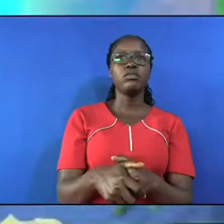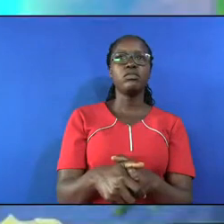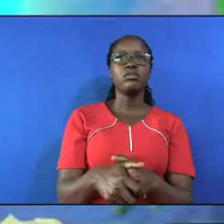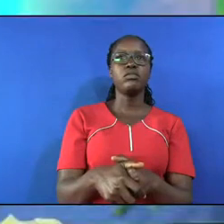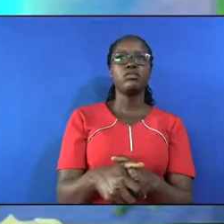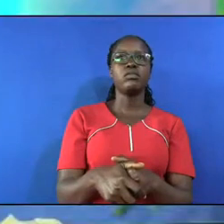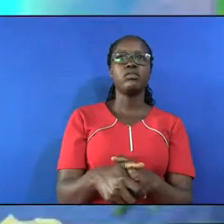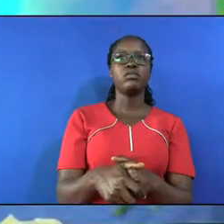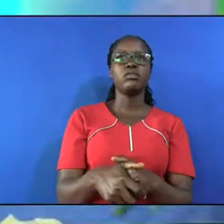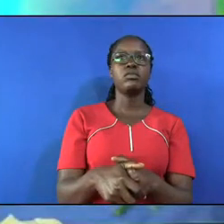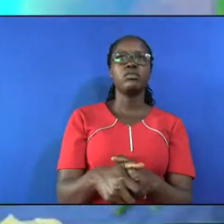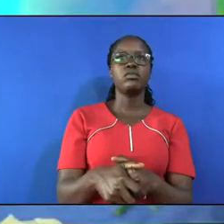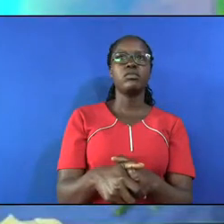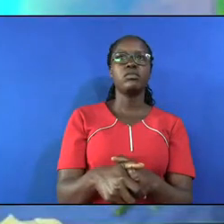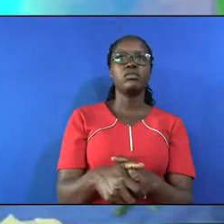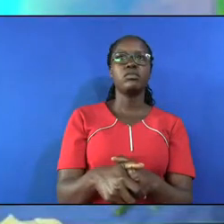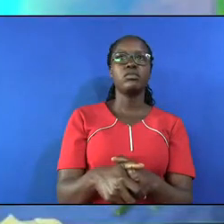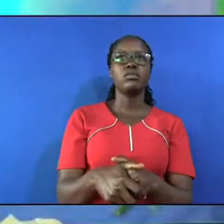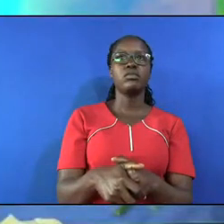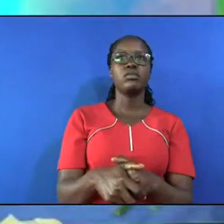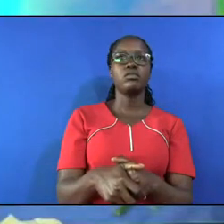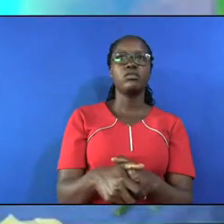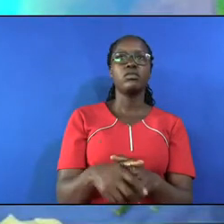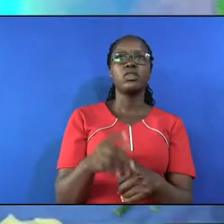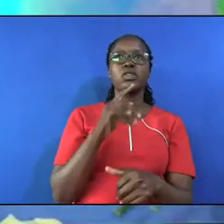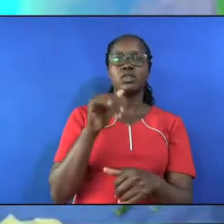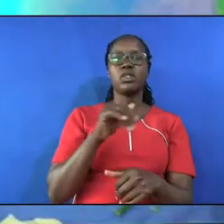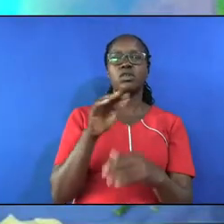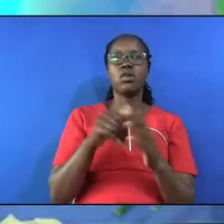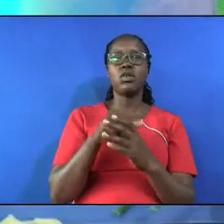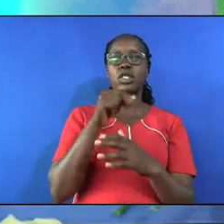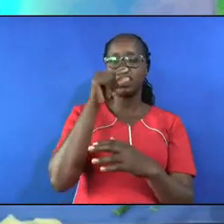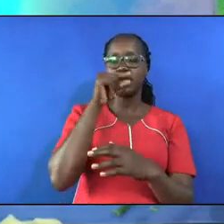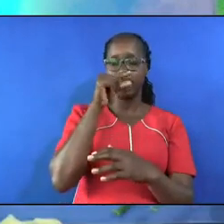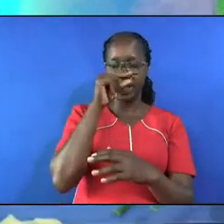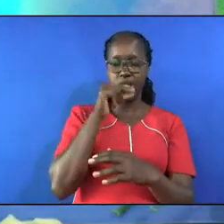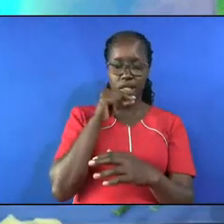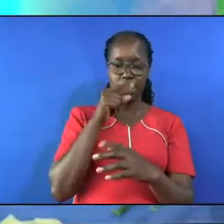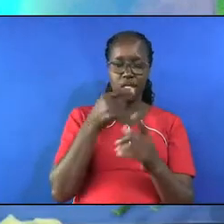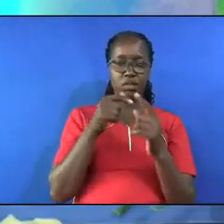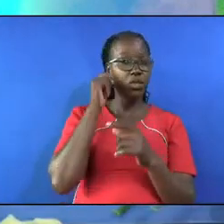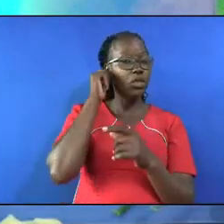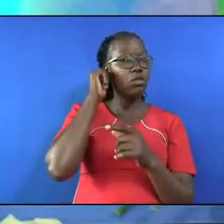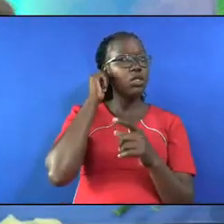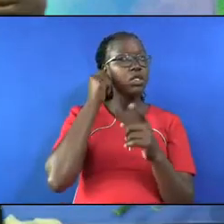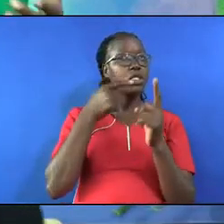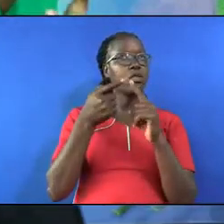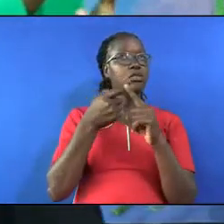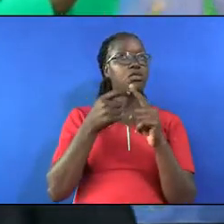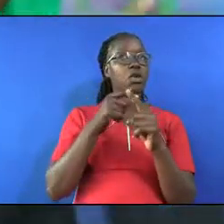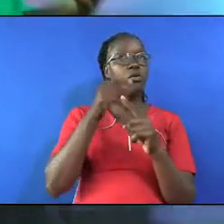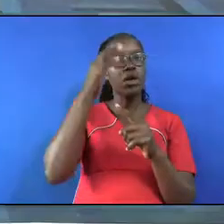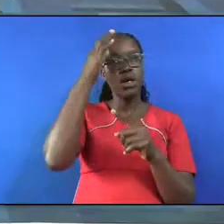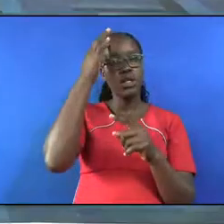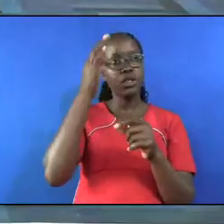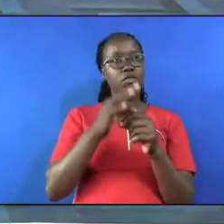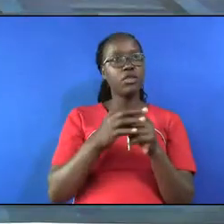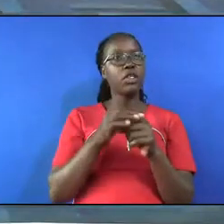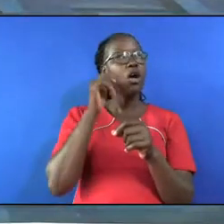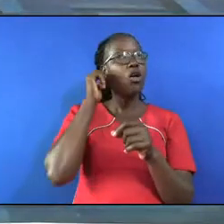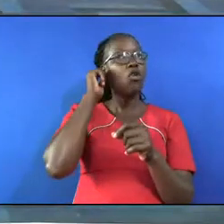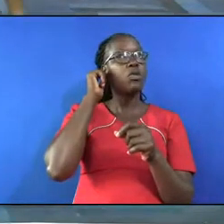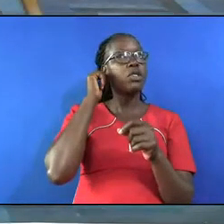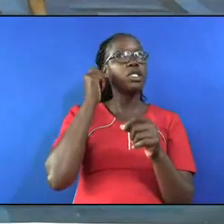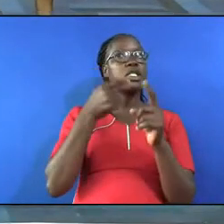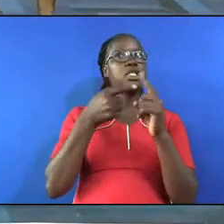version, says, so that all the Gentiles might come to the obedience that comes from faith. I want us to note,